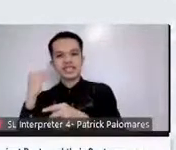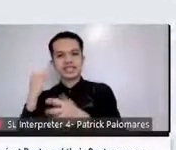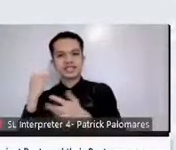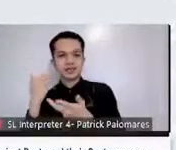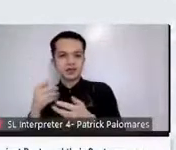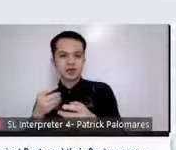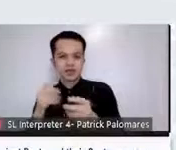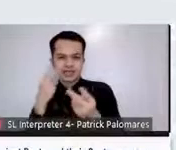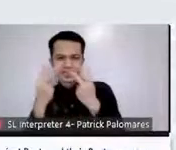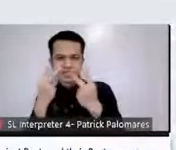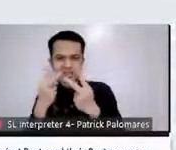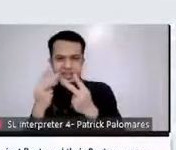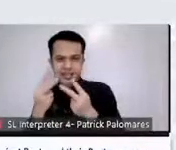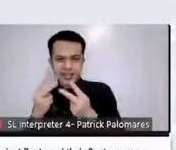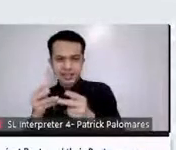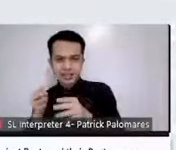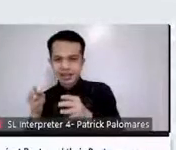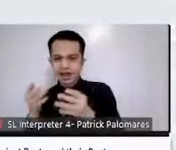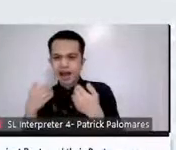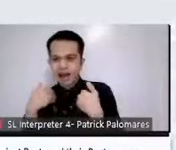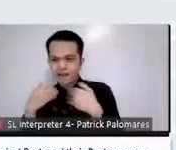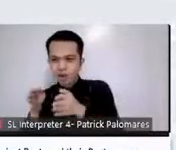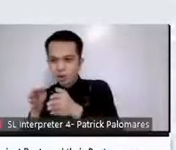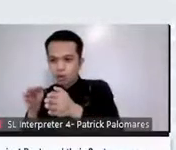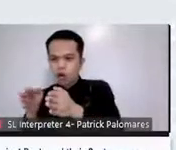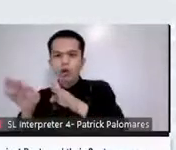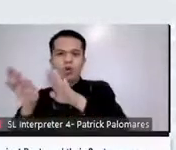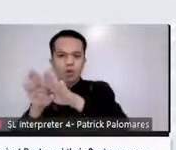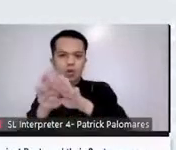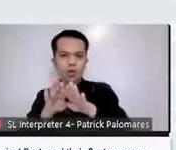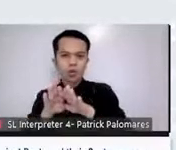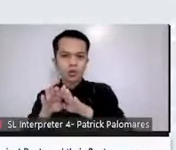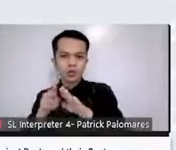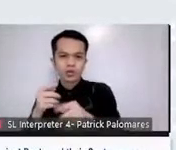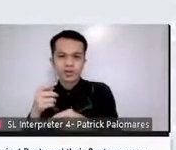in black here are already closed.